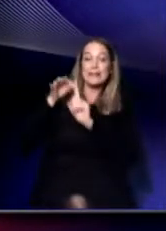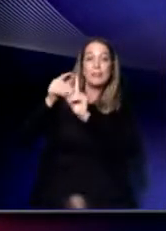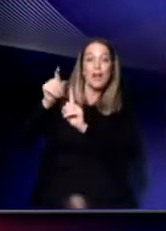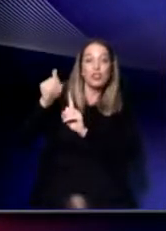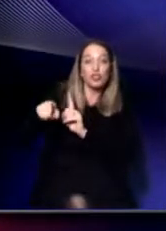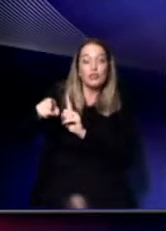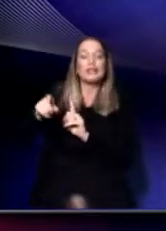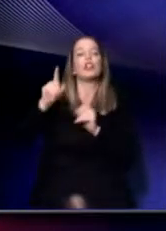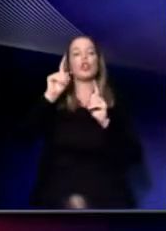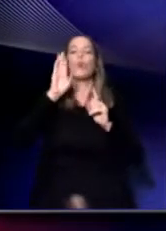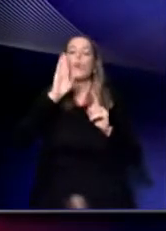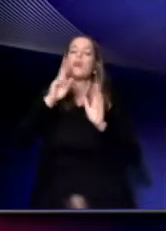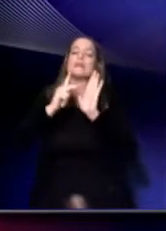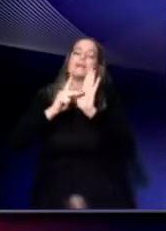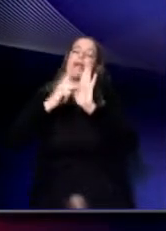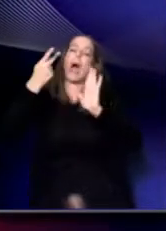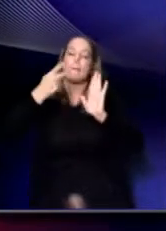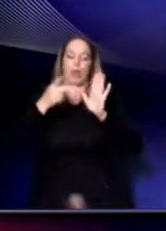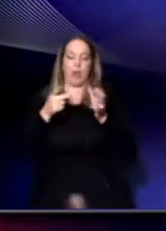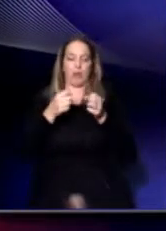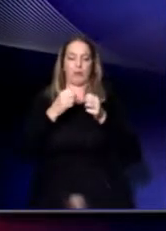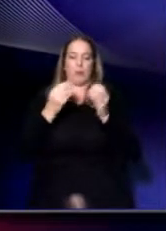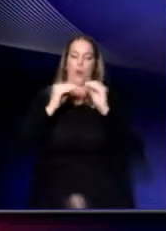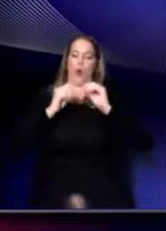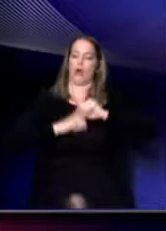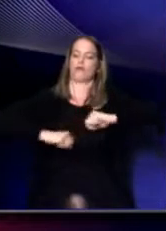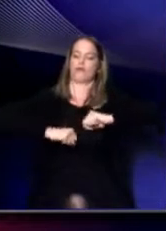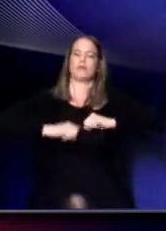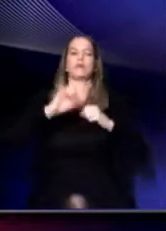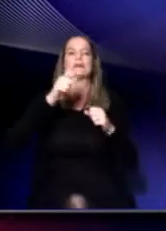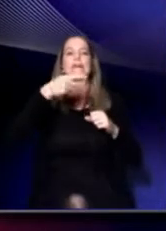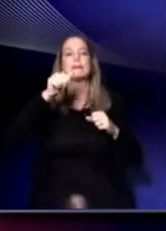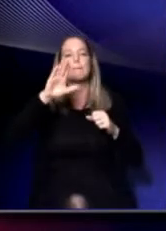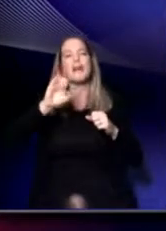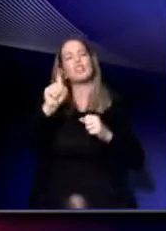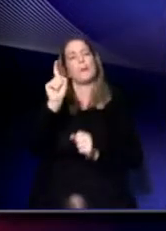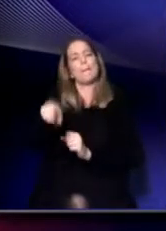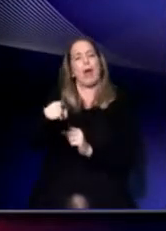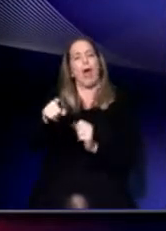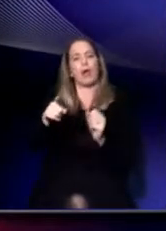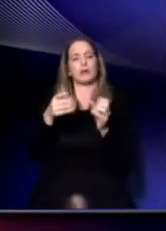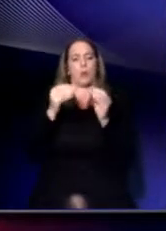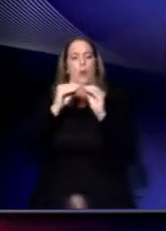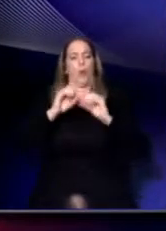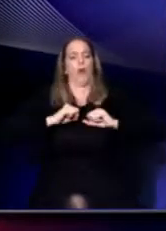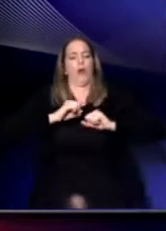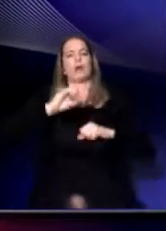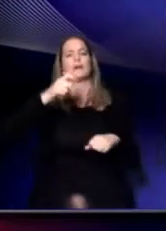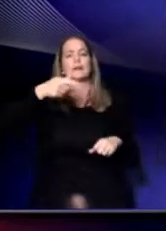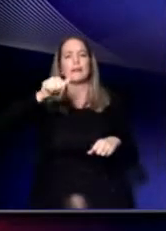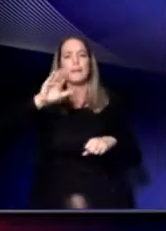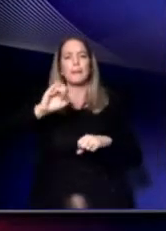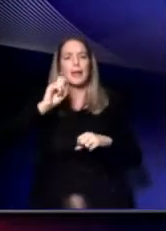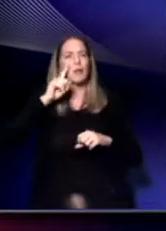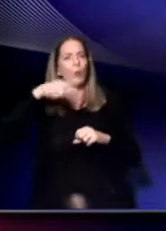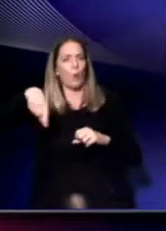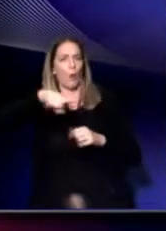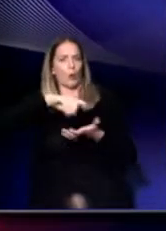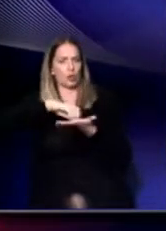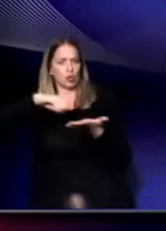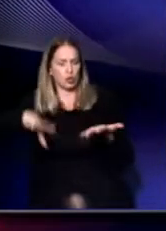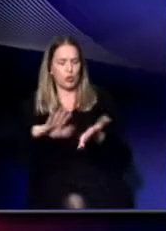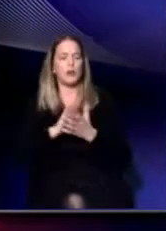because you have to, as a practical measure. So the percentages that it looked like we were using were based on the